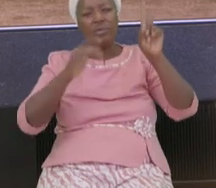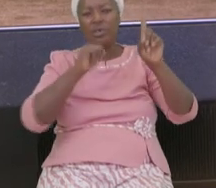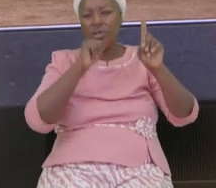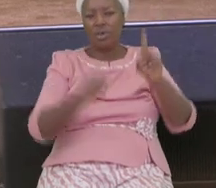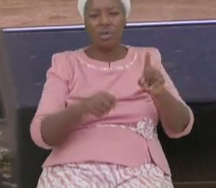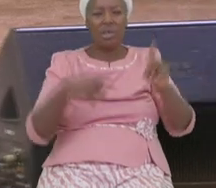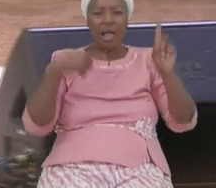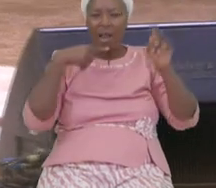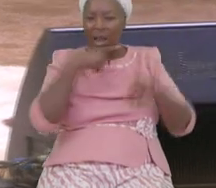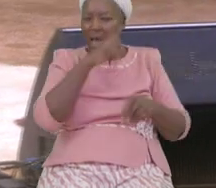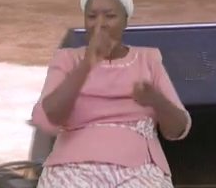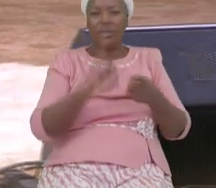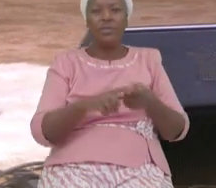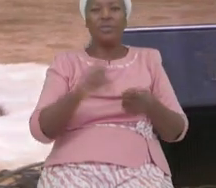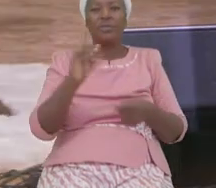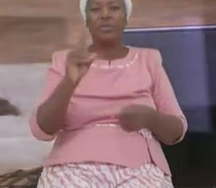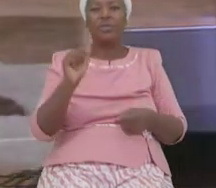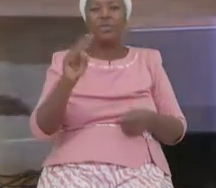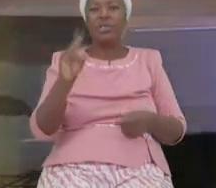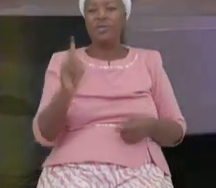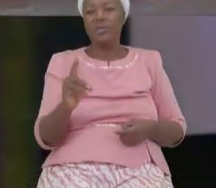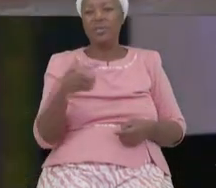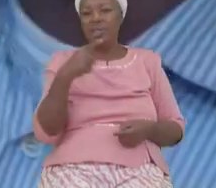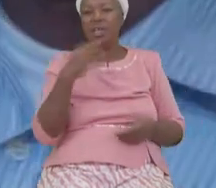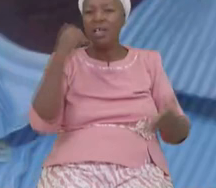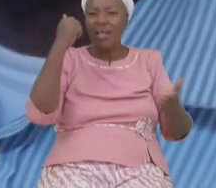unto David. Somebody say amen, amen.